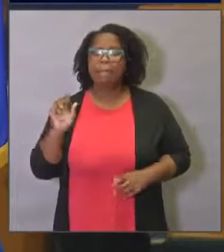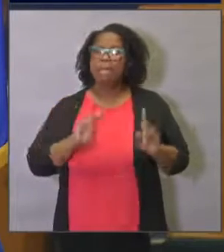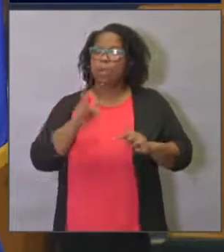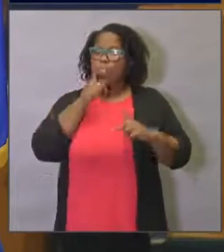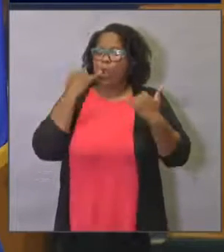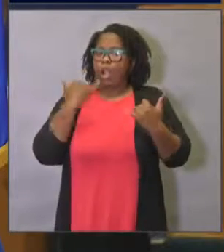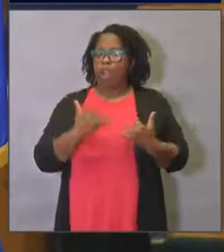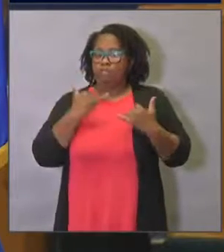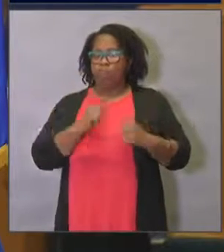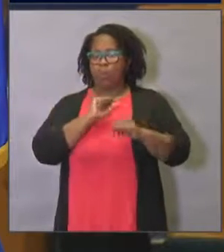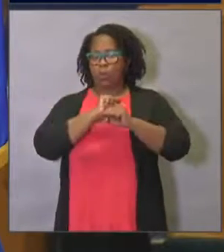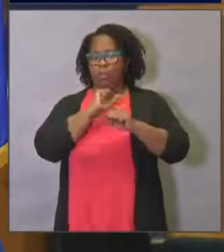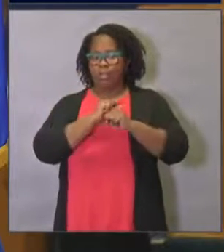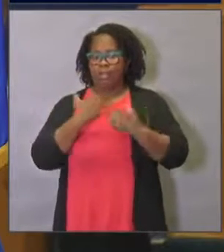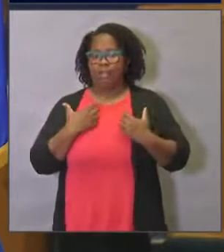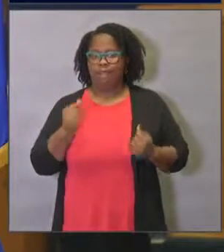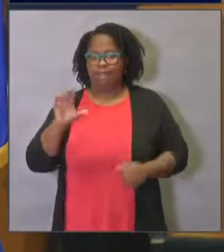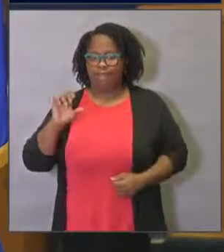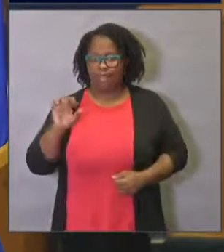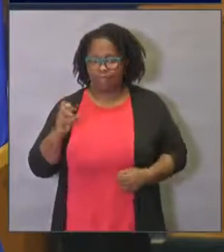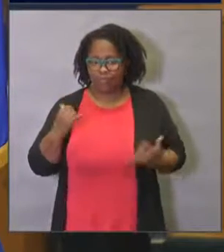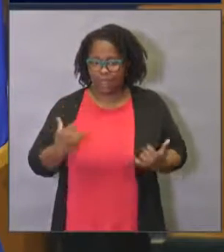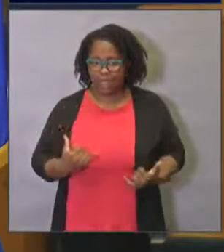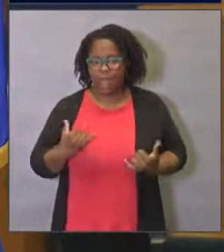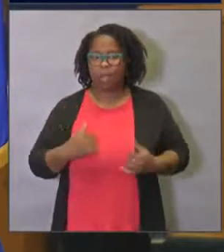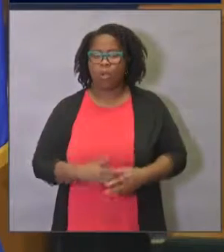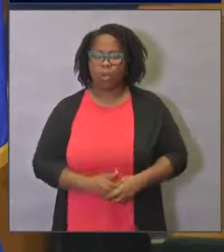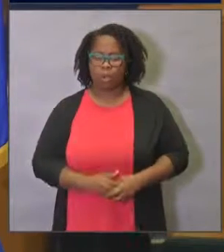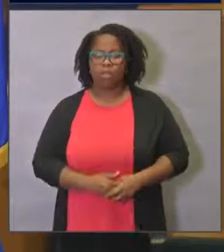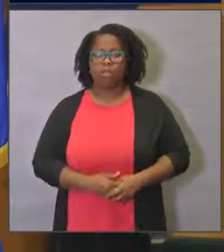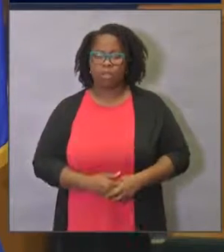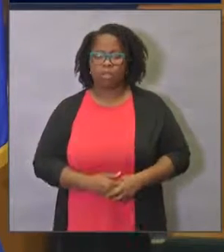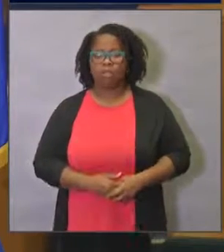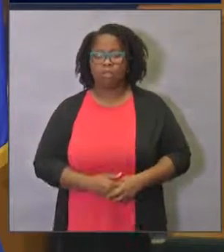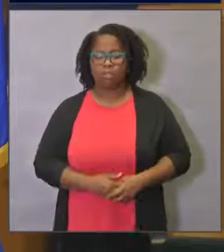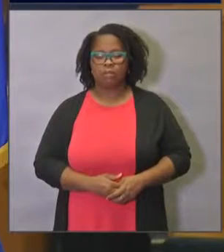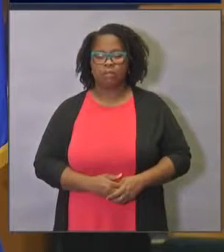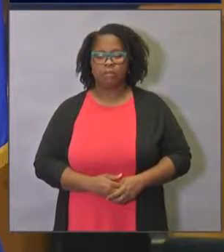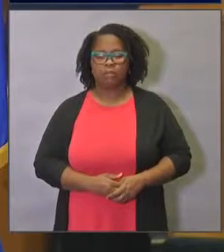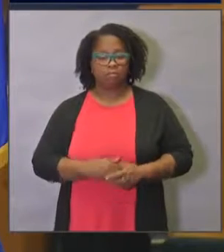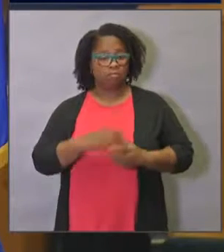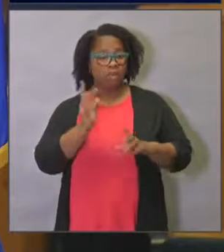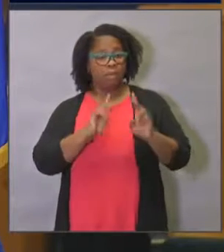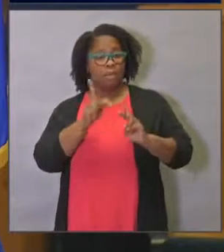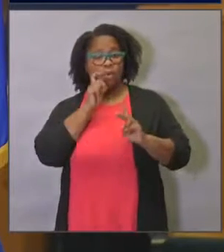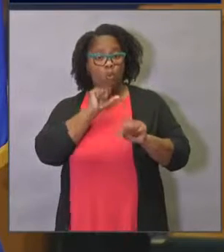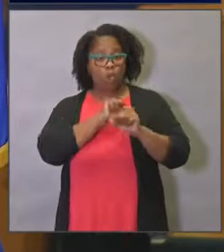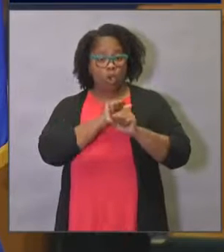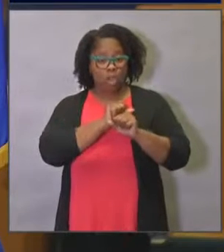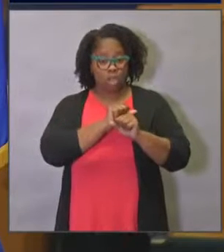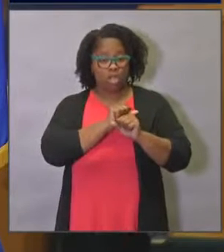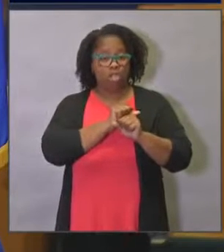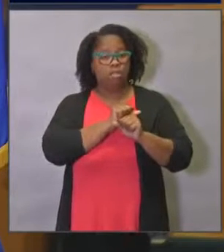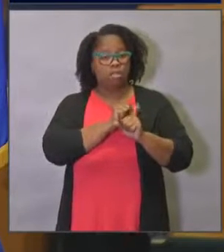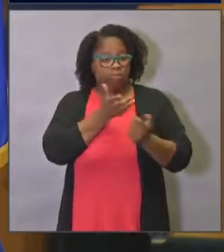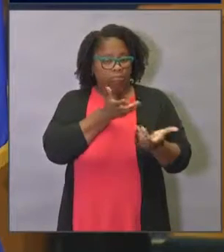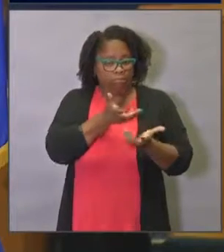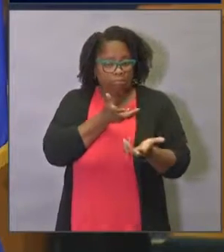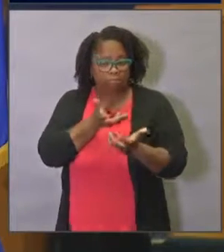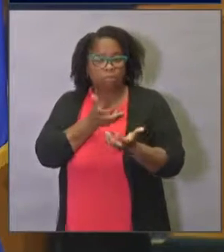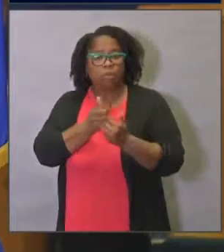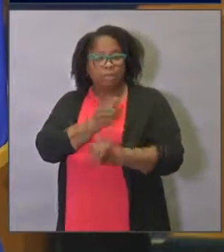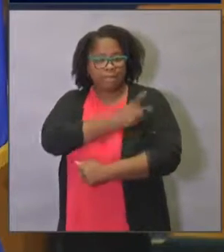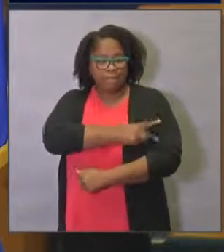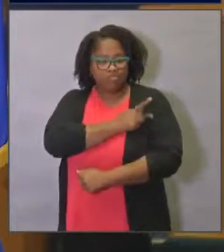working in healthcare right now, and there's those that are working most closely with patients are those that